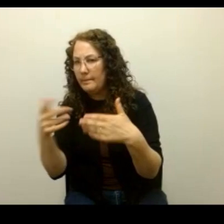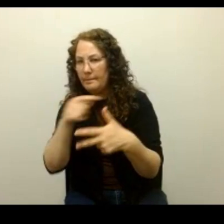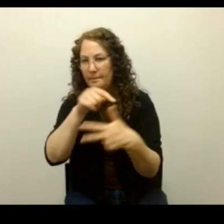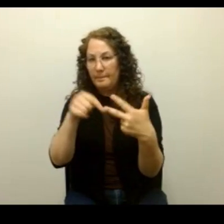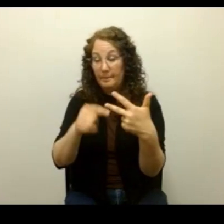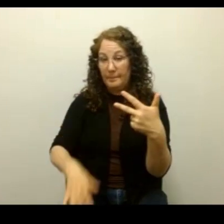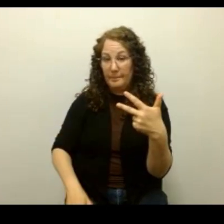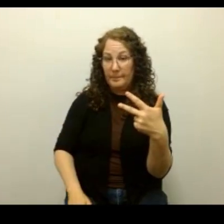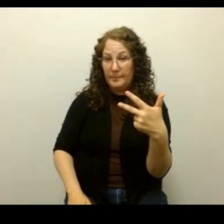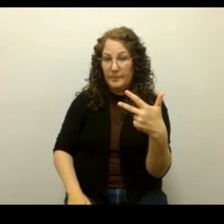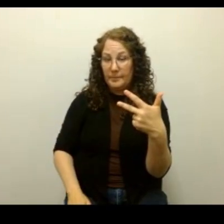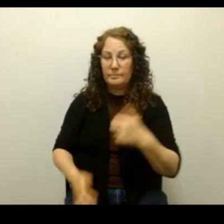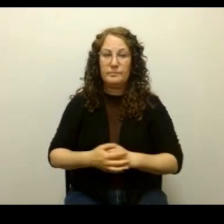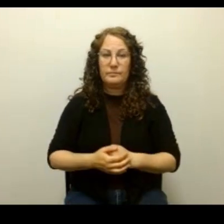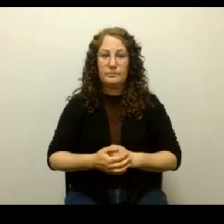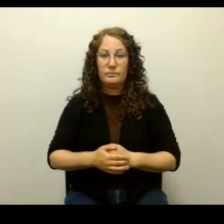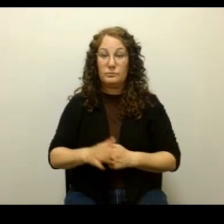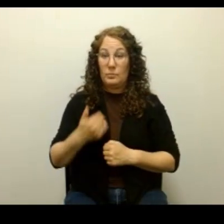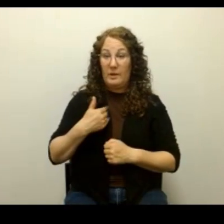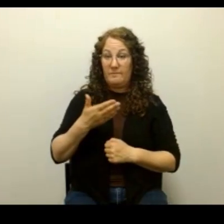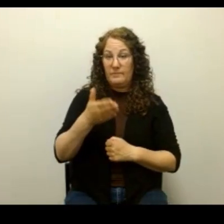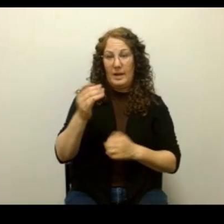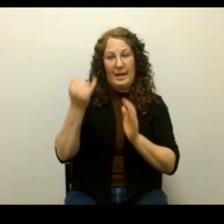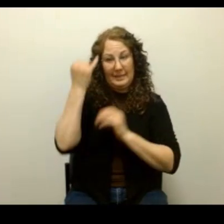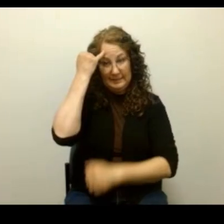We have here ideas.